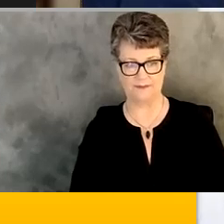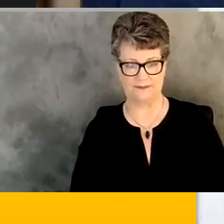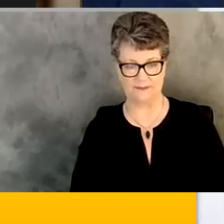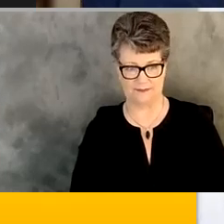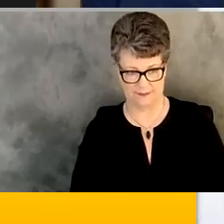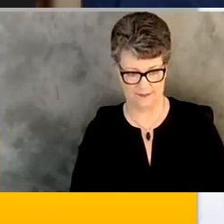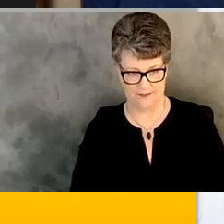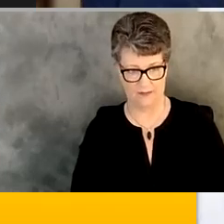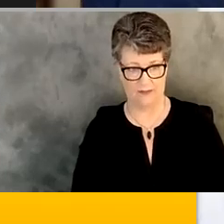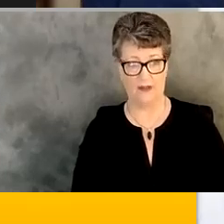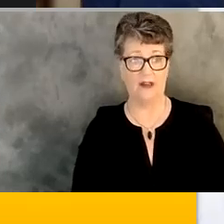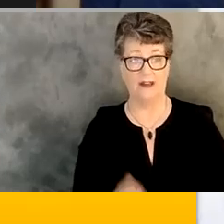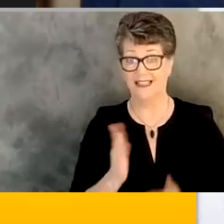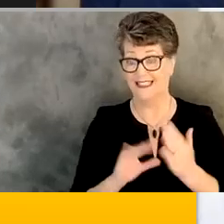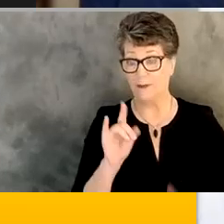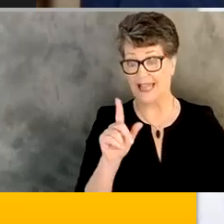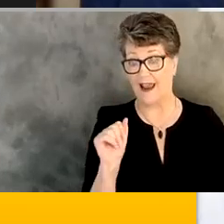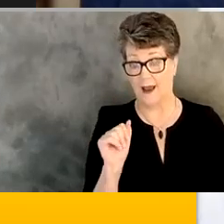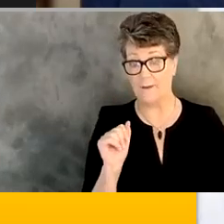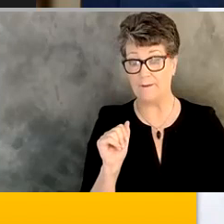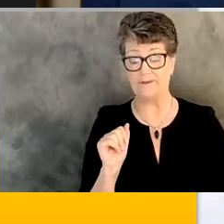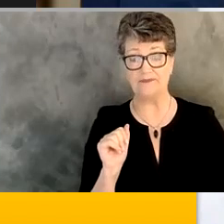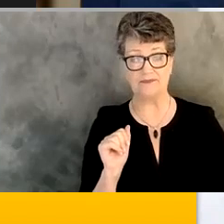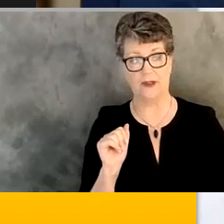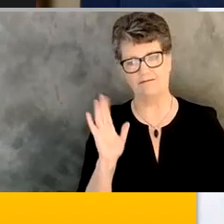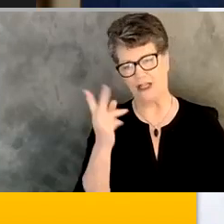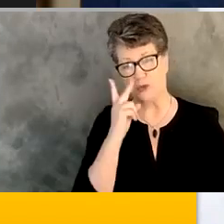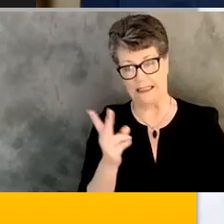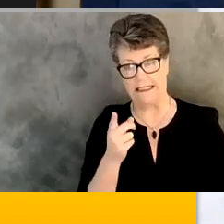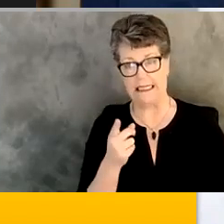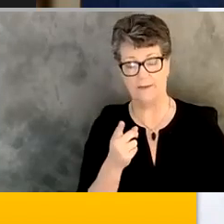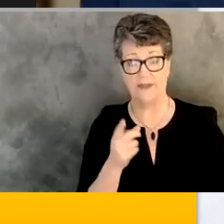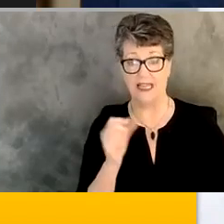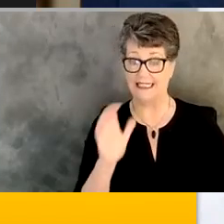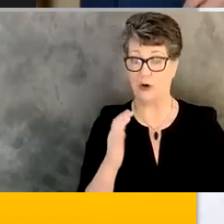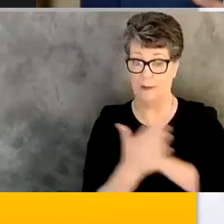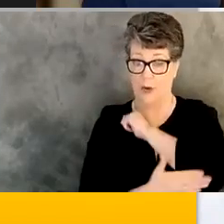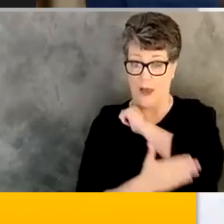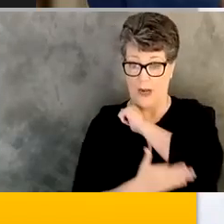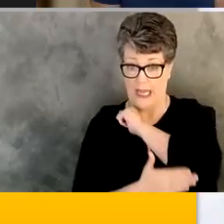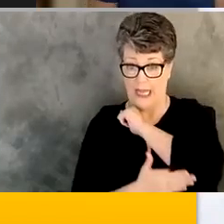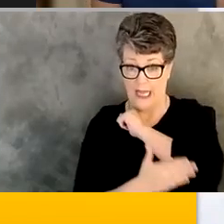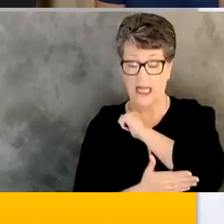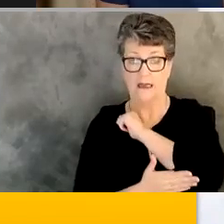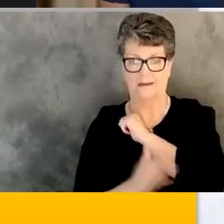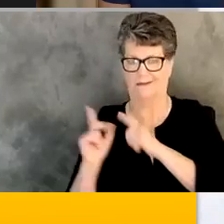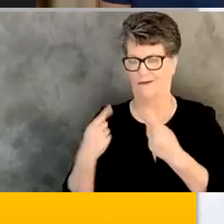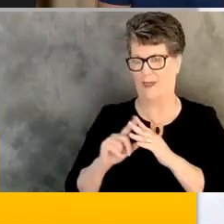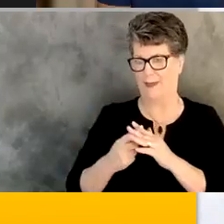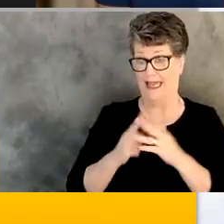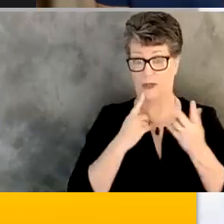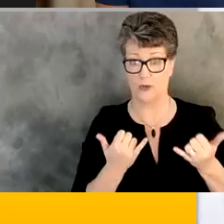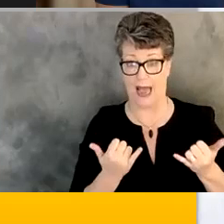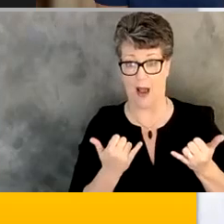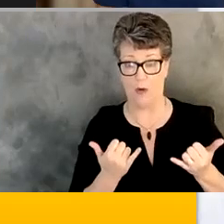So some data here, as you can see, Sacramento County, from the beginning to now,